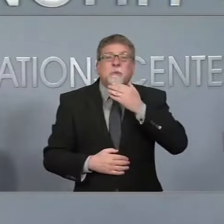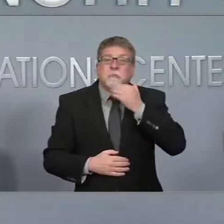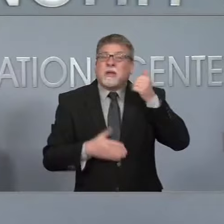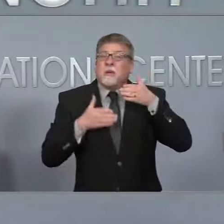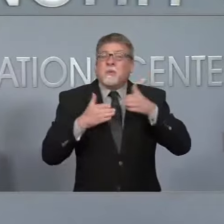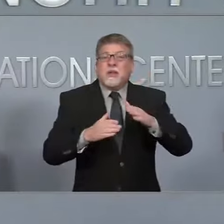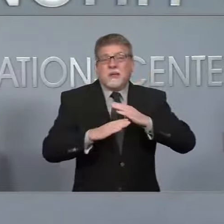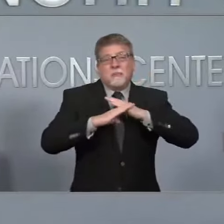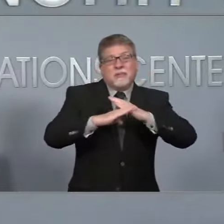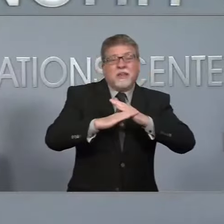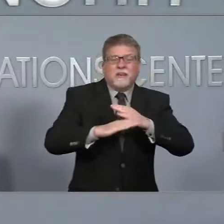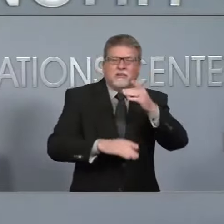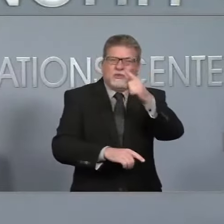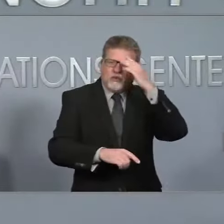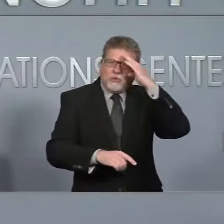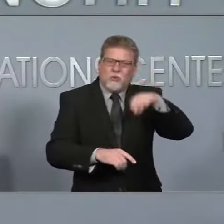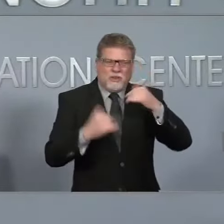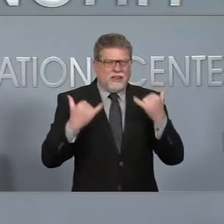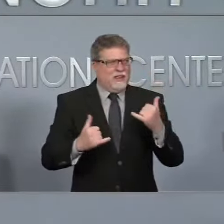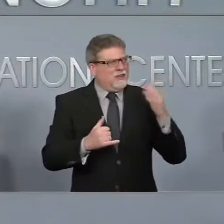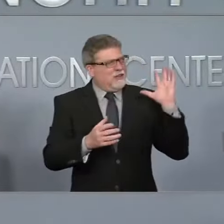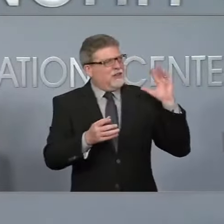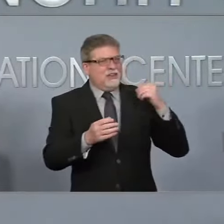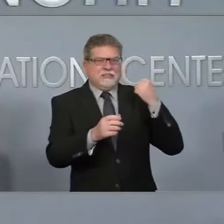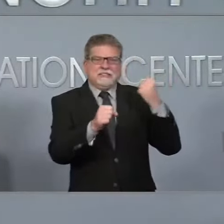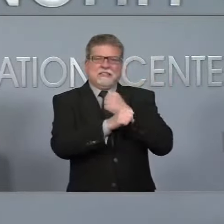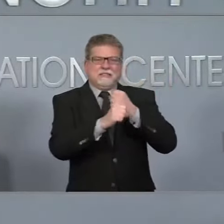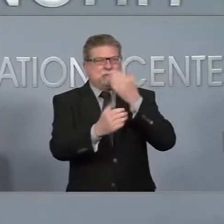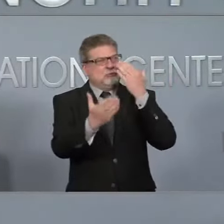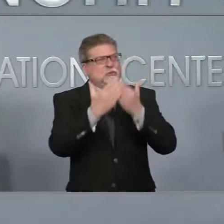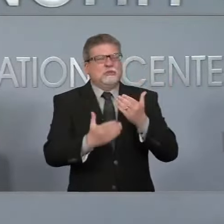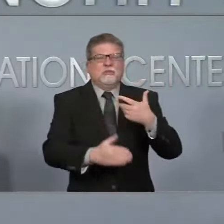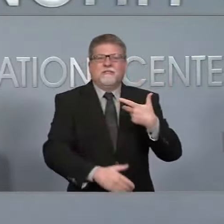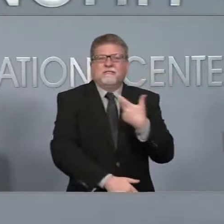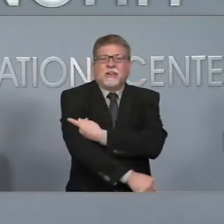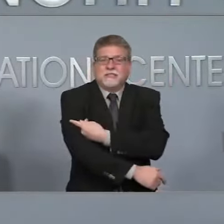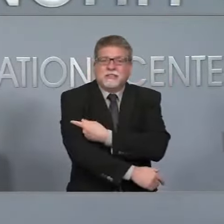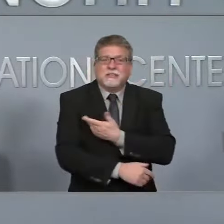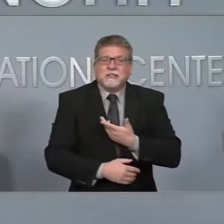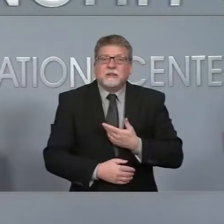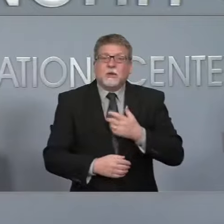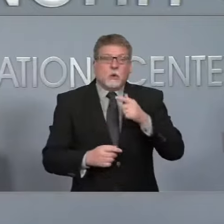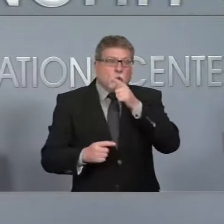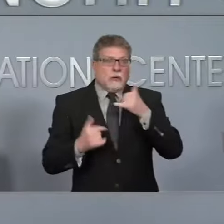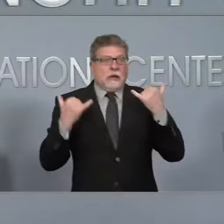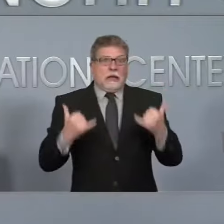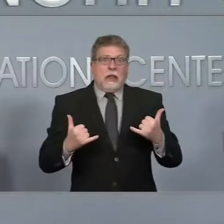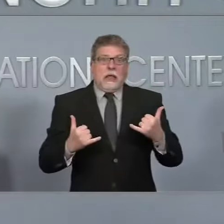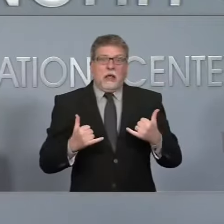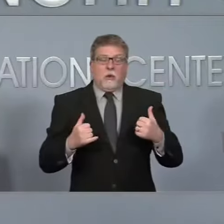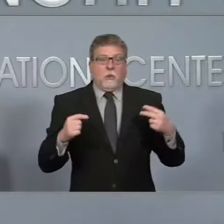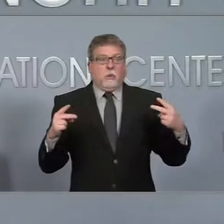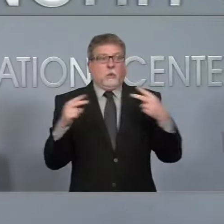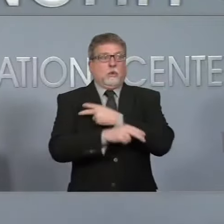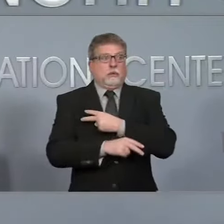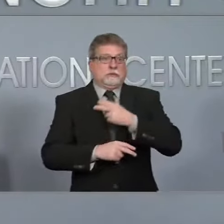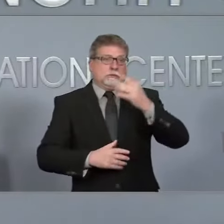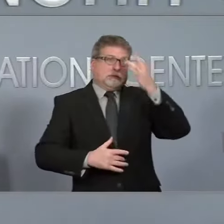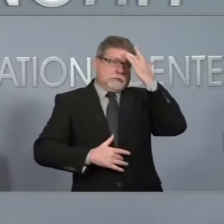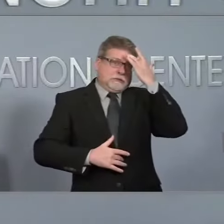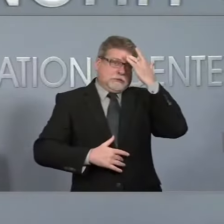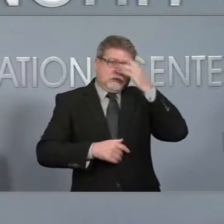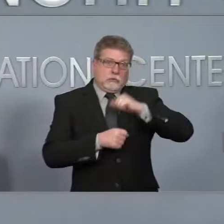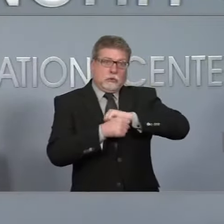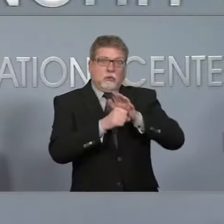death from this virus. It is the unvaccinated who are experiencing the vast majority of COVID